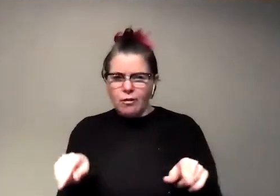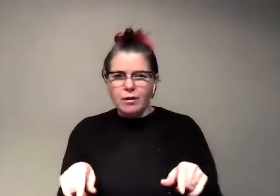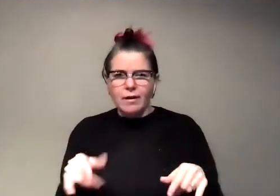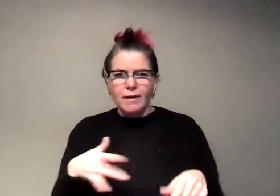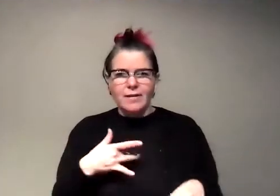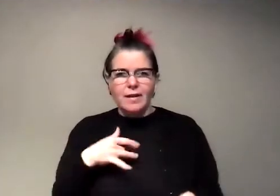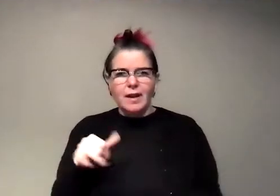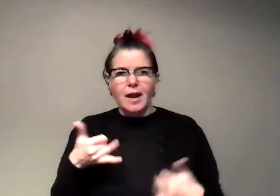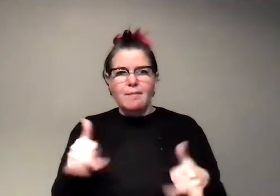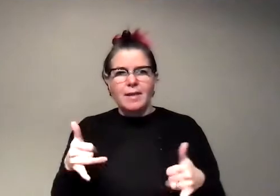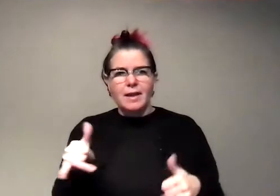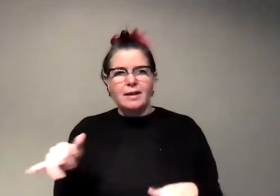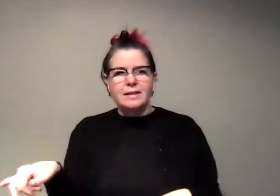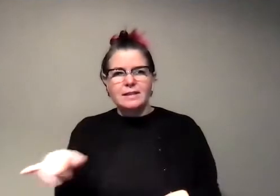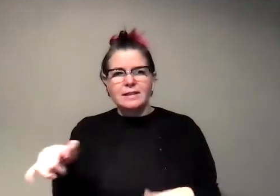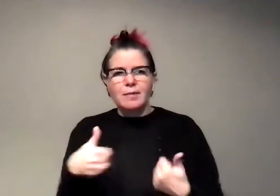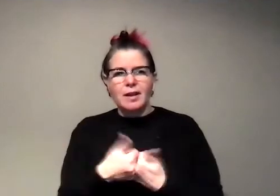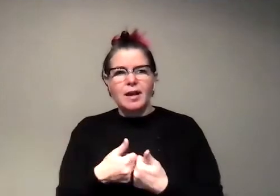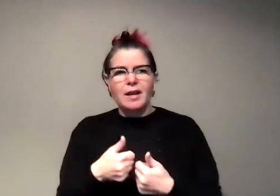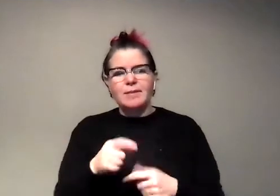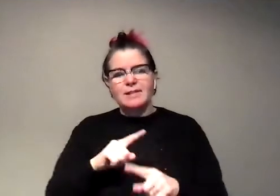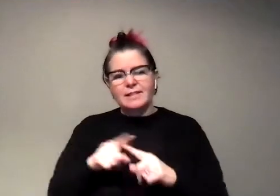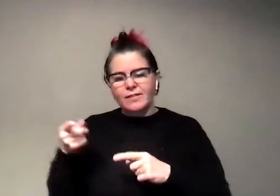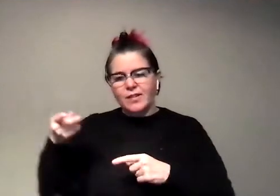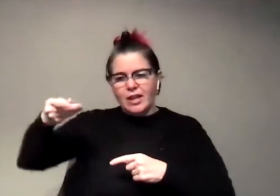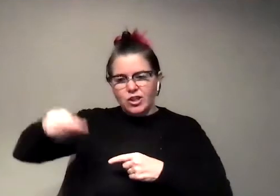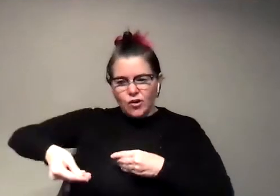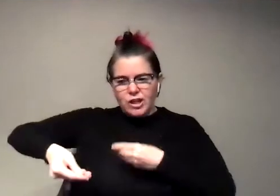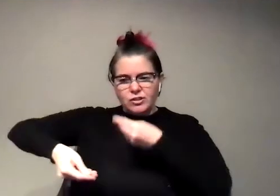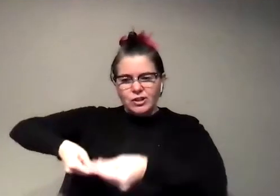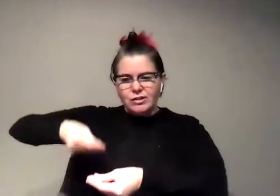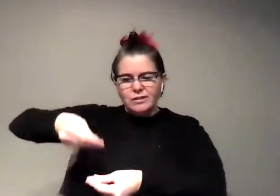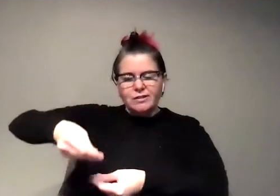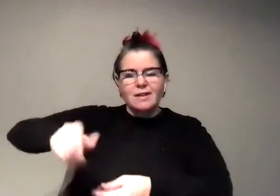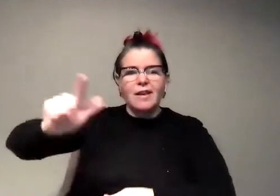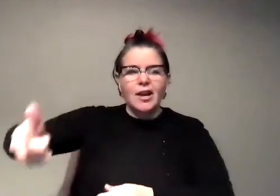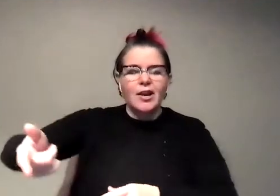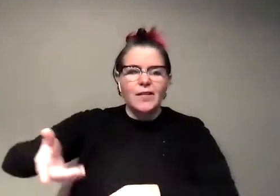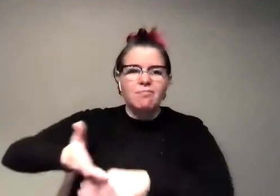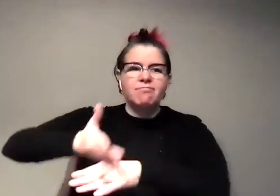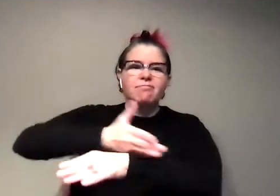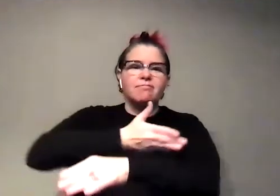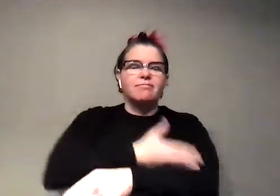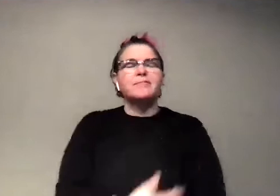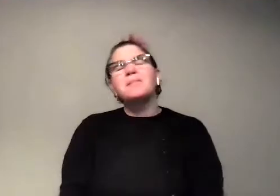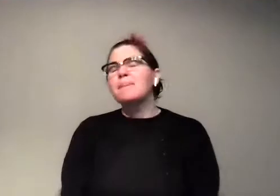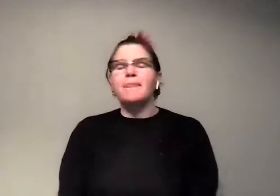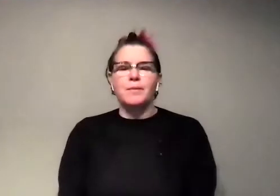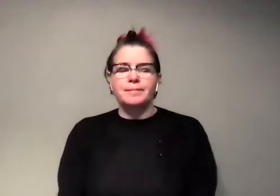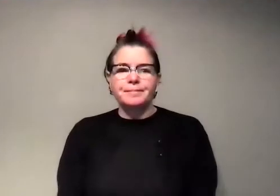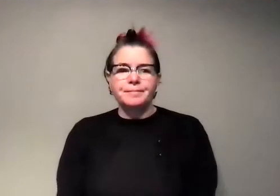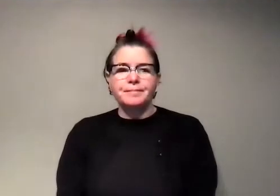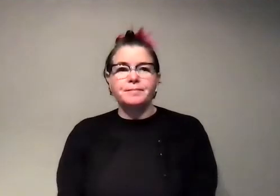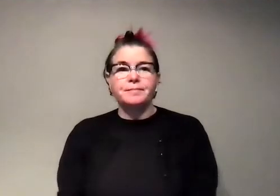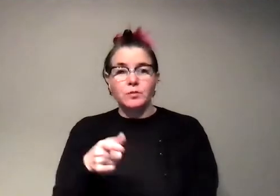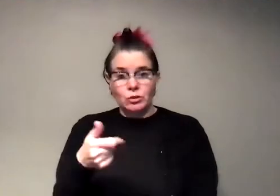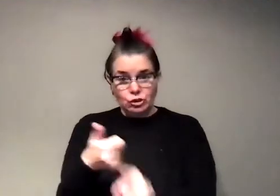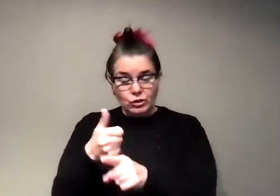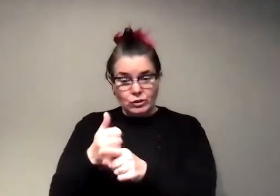a similar game just a couple generations later, and it's just so good. Okay, let's see. Have you ever built a game